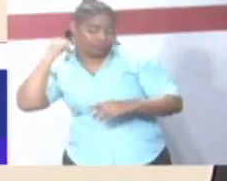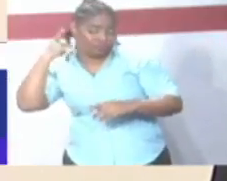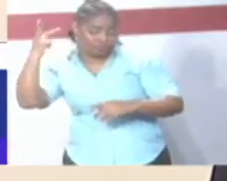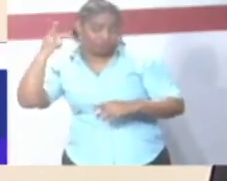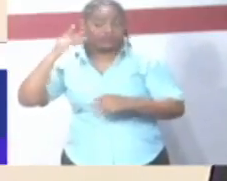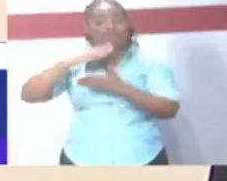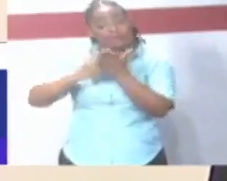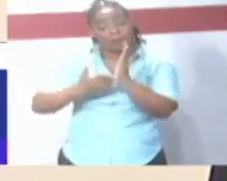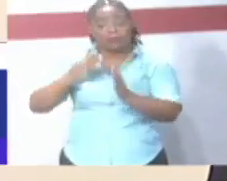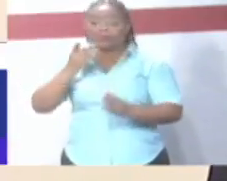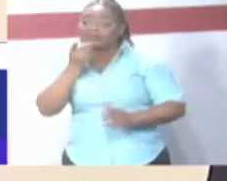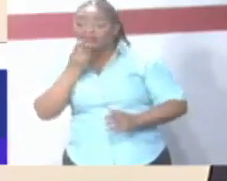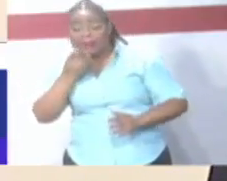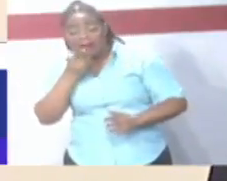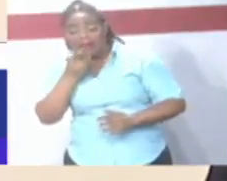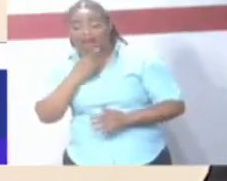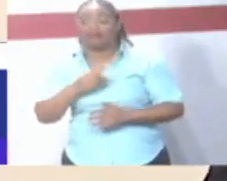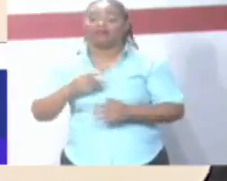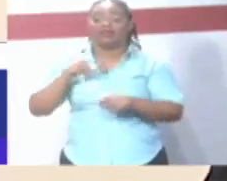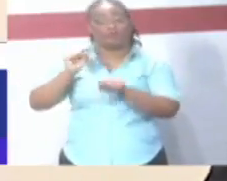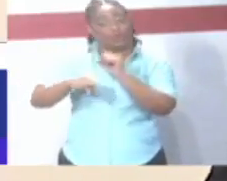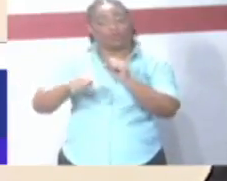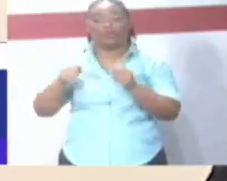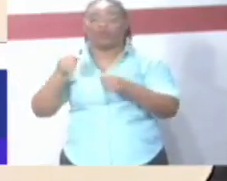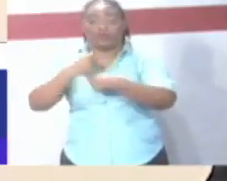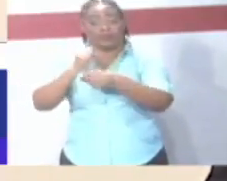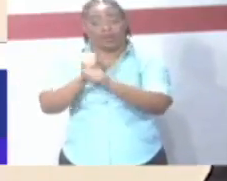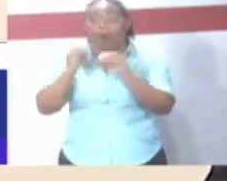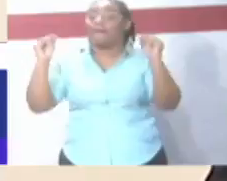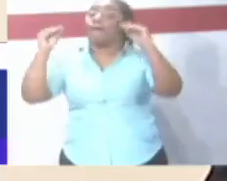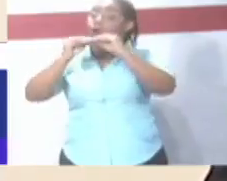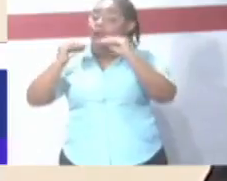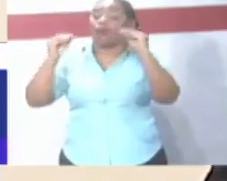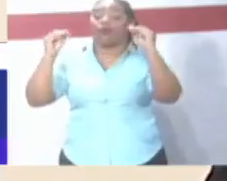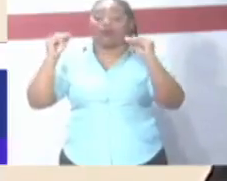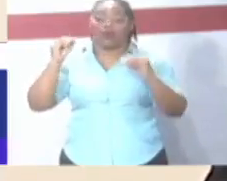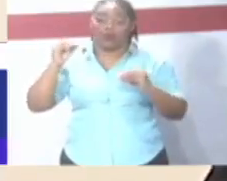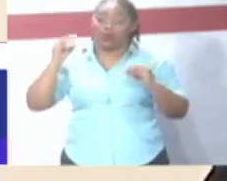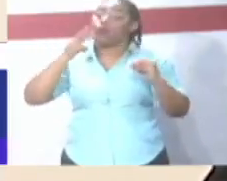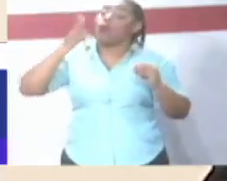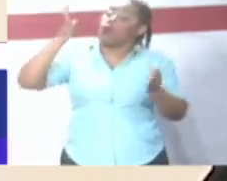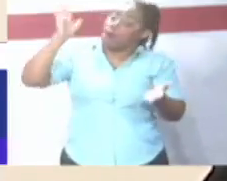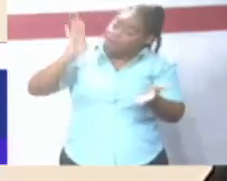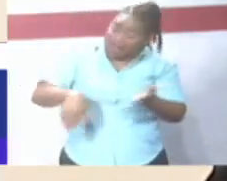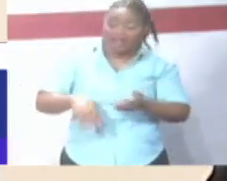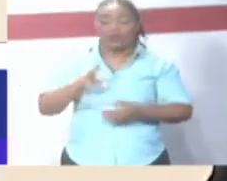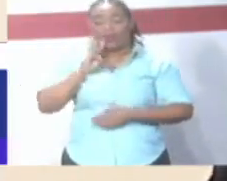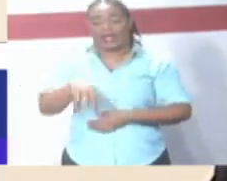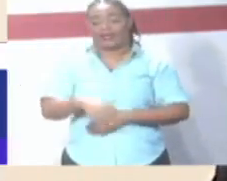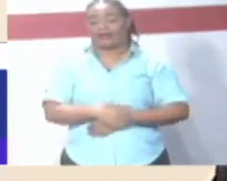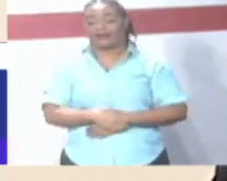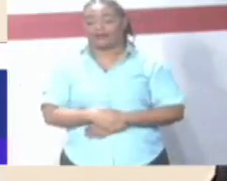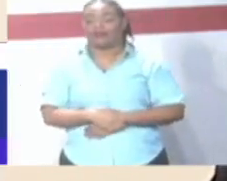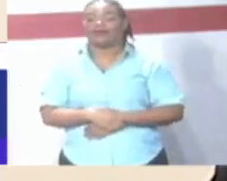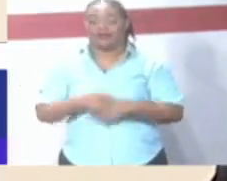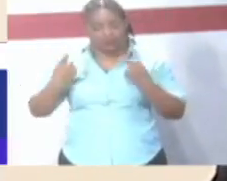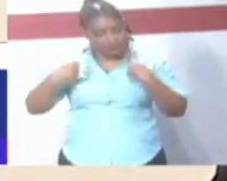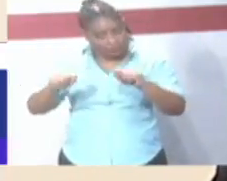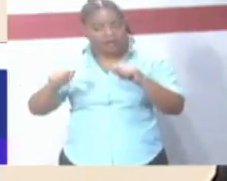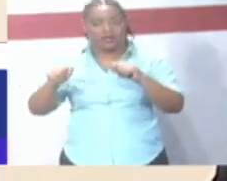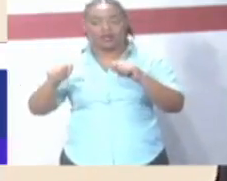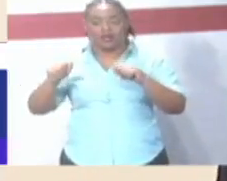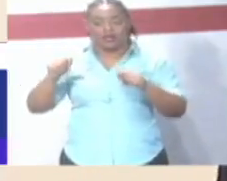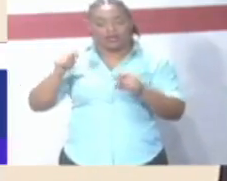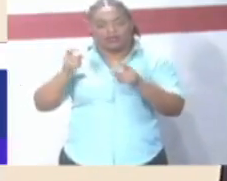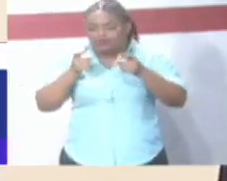storm. But as a health system, we are trying to adapt and get our hands around this thing and to get this